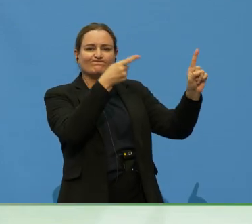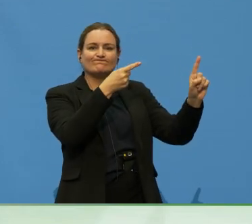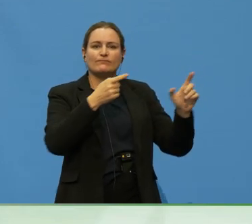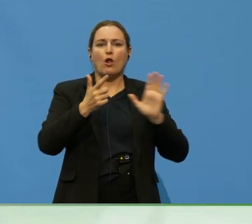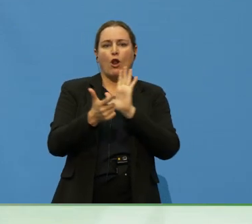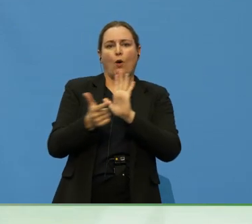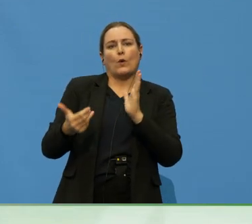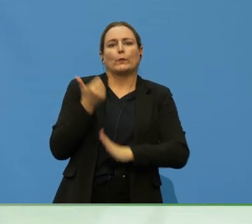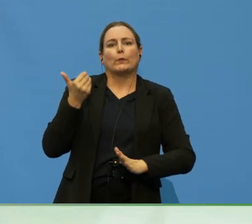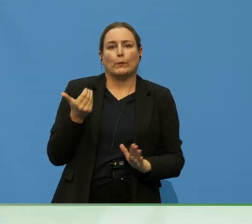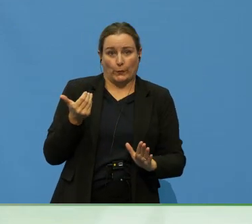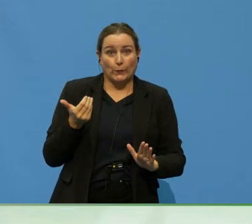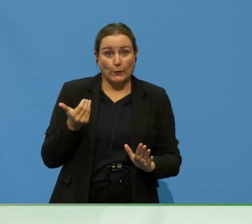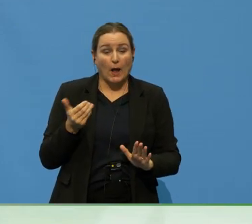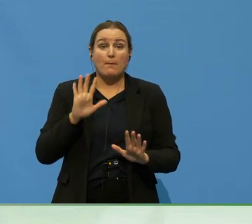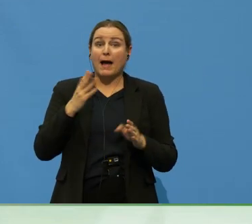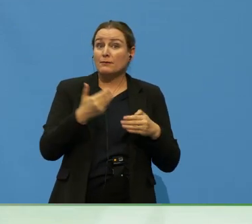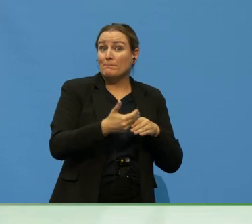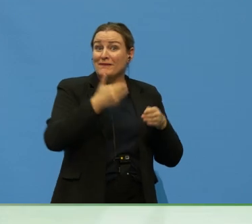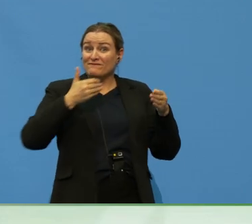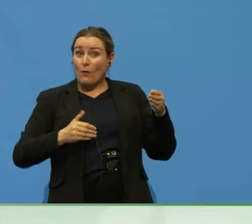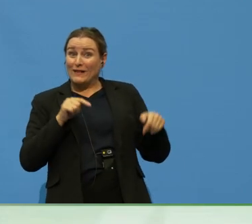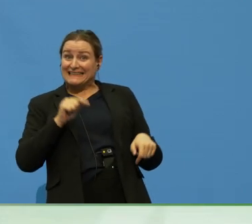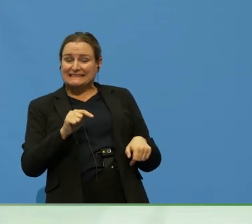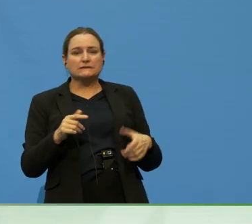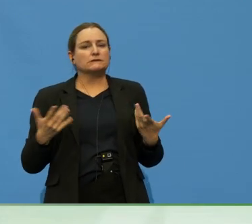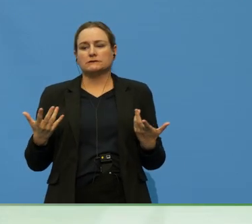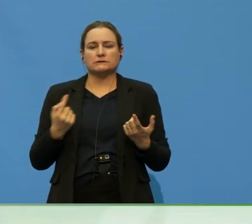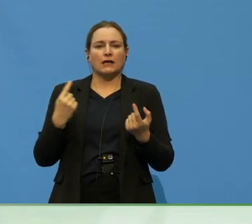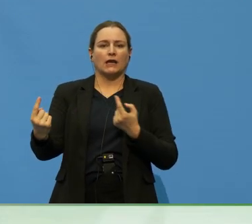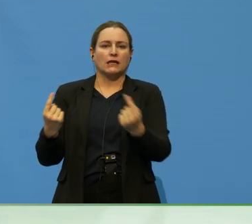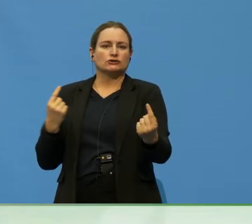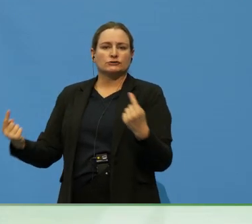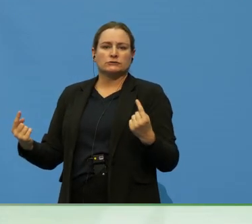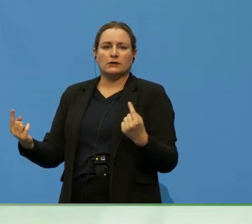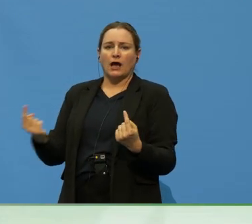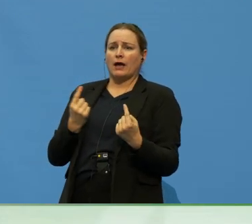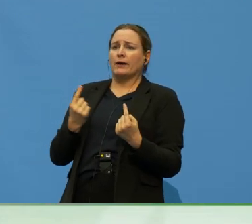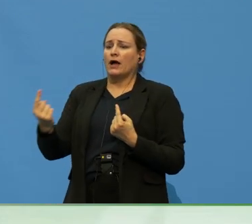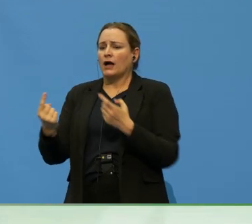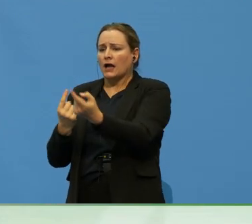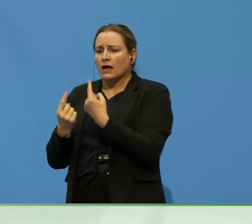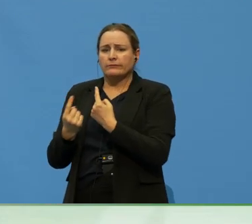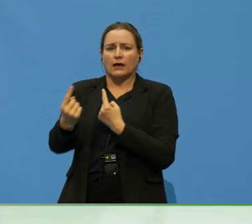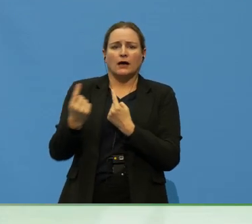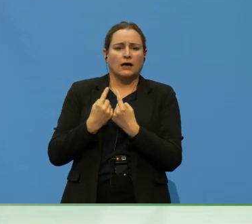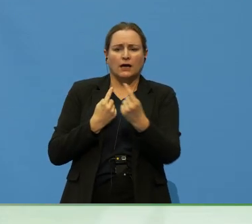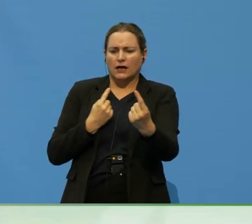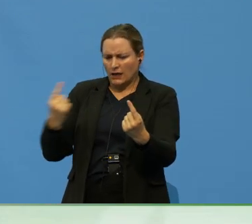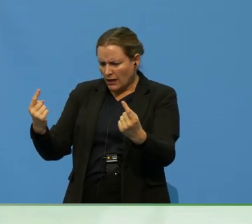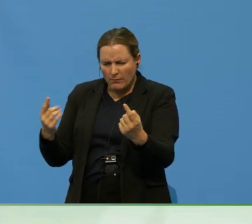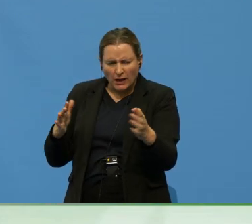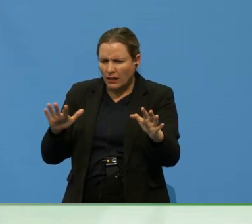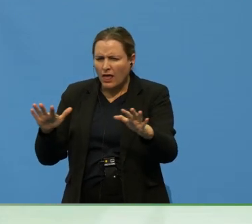be, and most people were so busy surviving and just delivering for the people they served that there wasn't